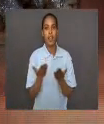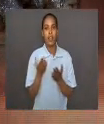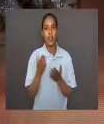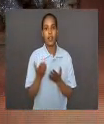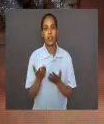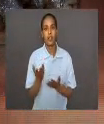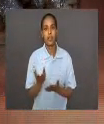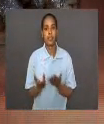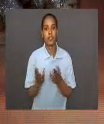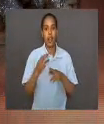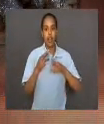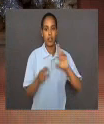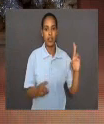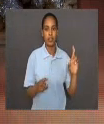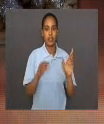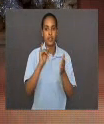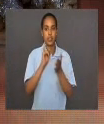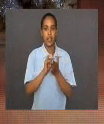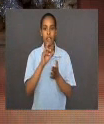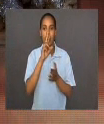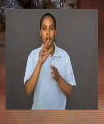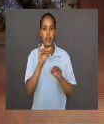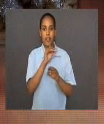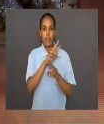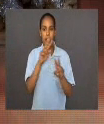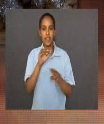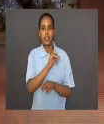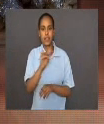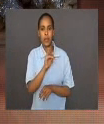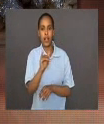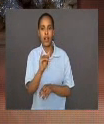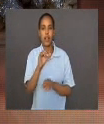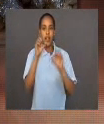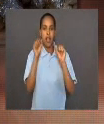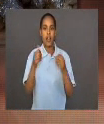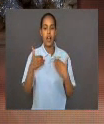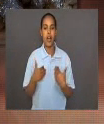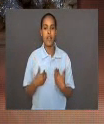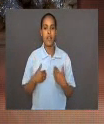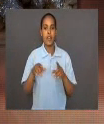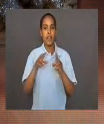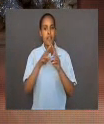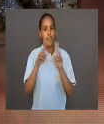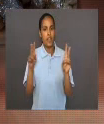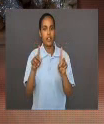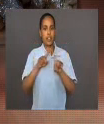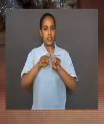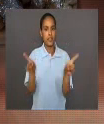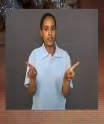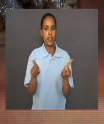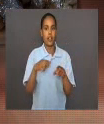Even reactants that are very similar can have very